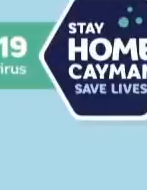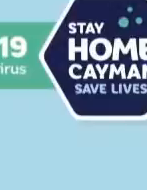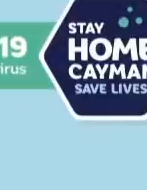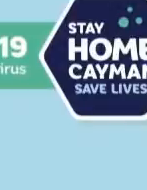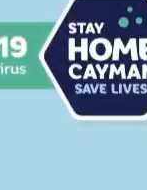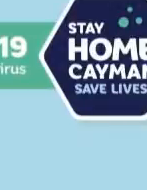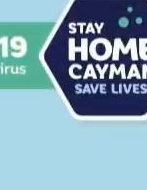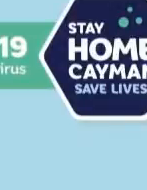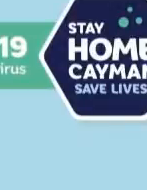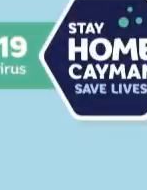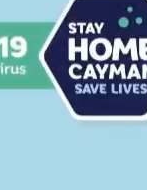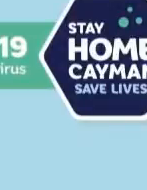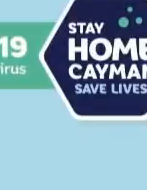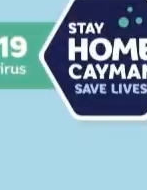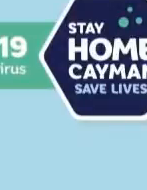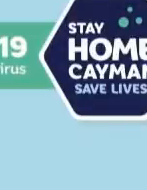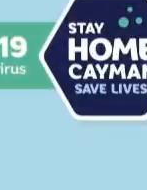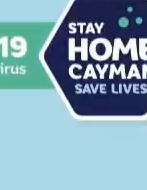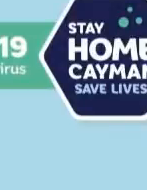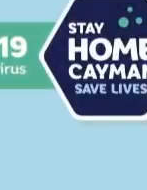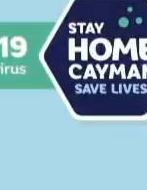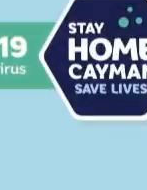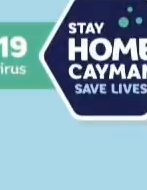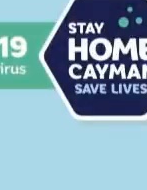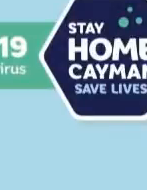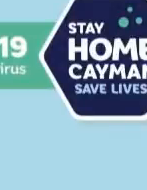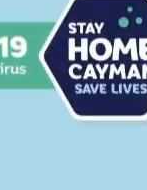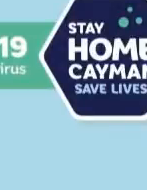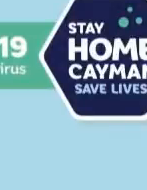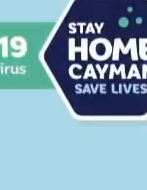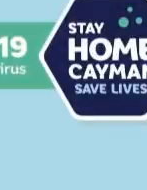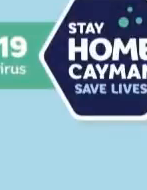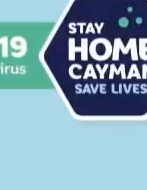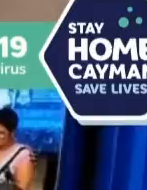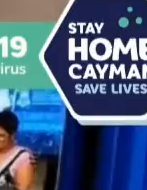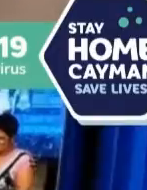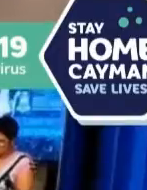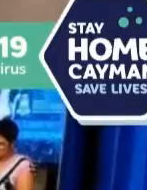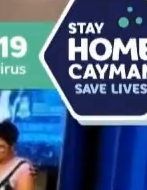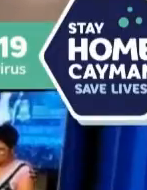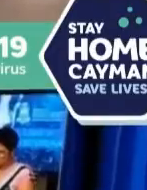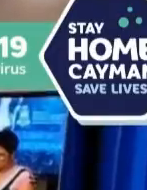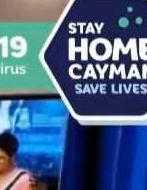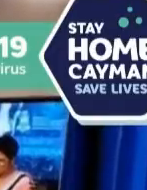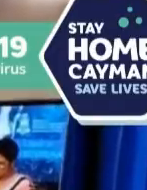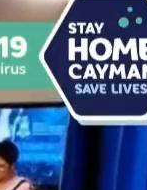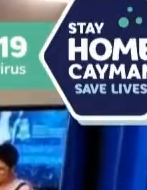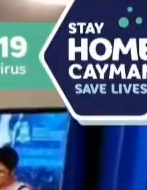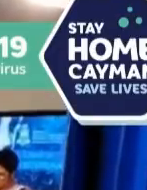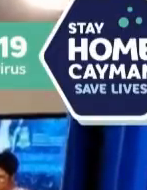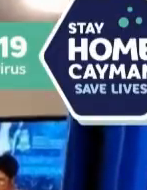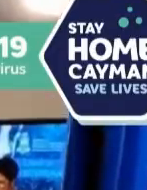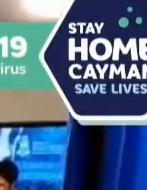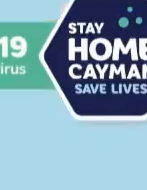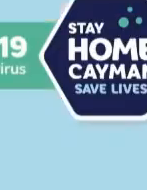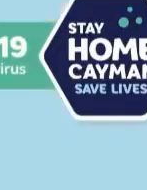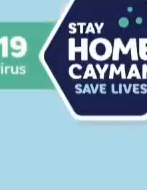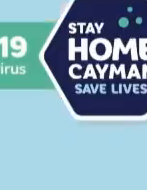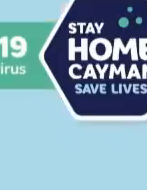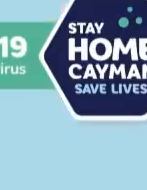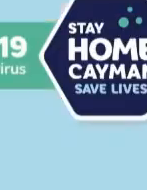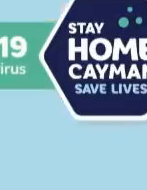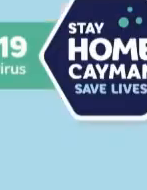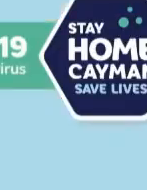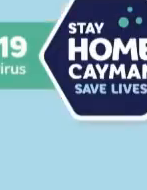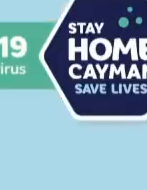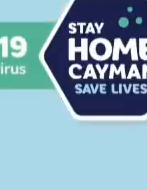During these challenging times, it can be easy to lose sight of all that we have to be grateful for. As the world grapples with the effects of COVID-19, at the forefront